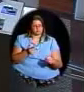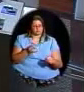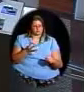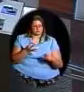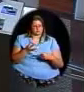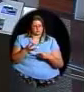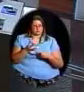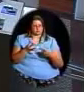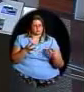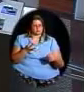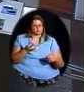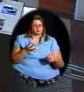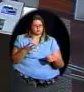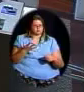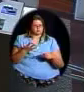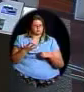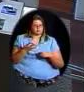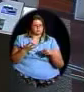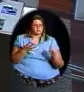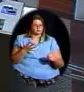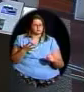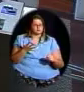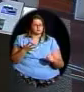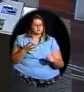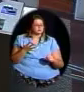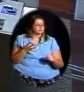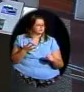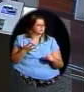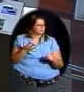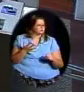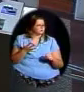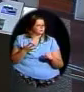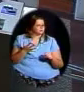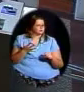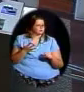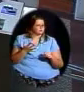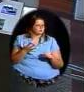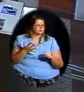Mr. Poland? Yes. Mrs. Wilhelm? Yes.